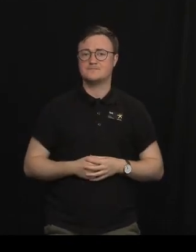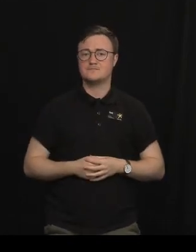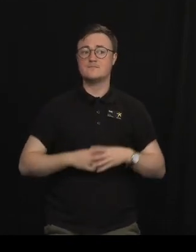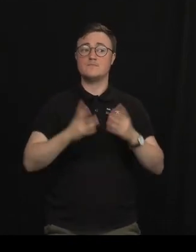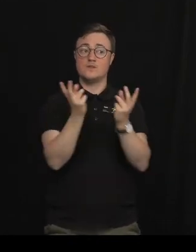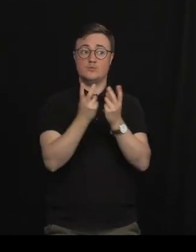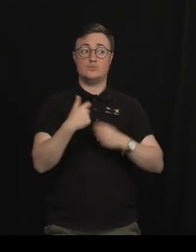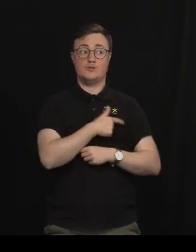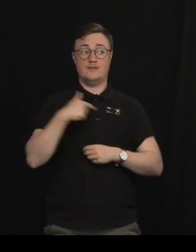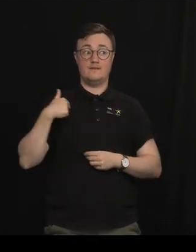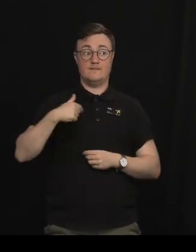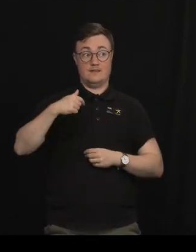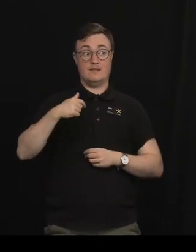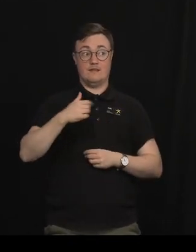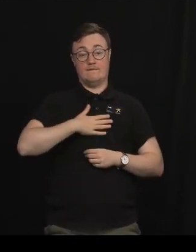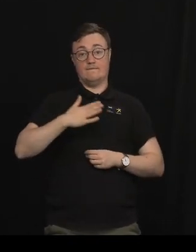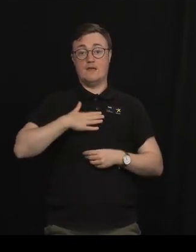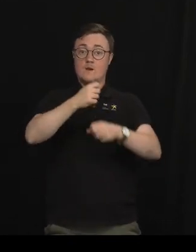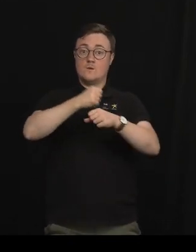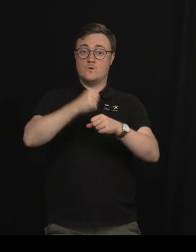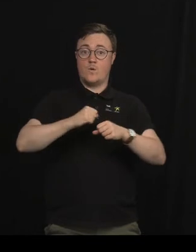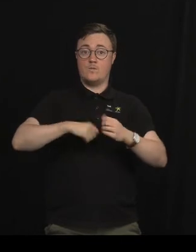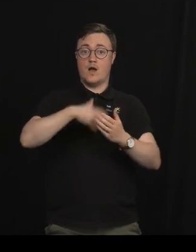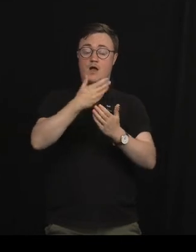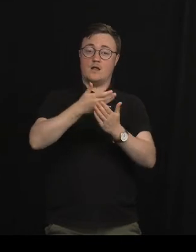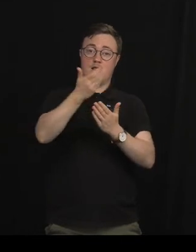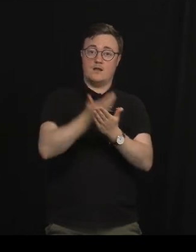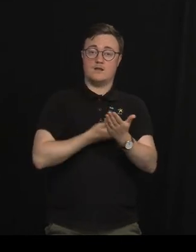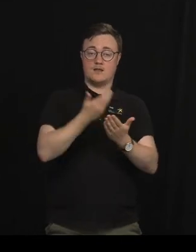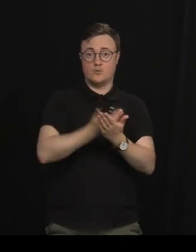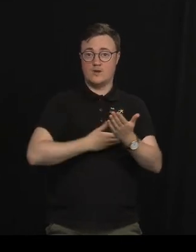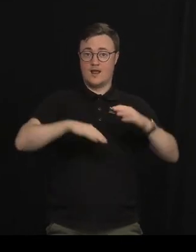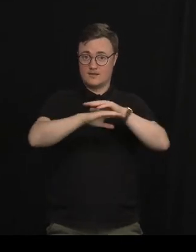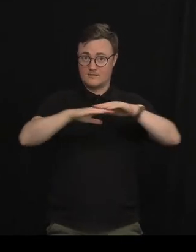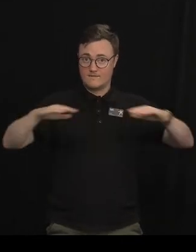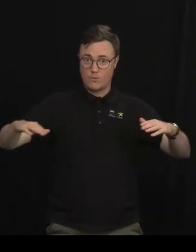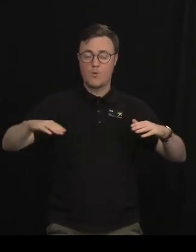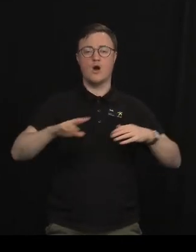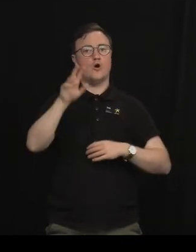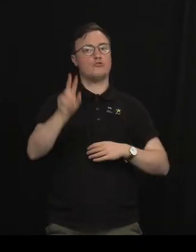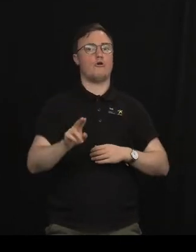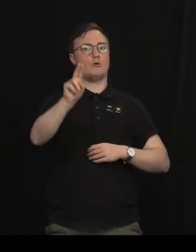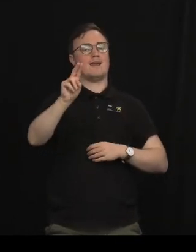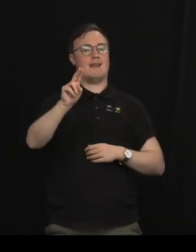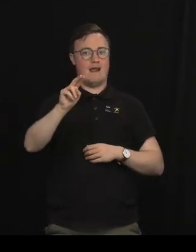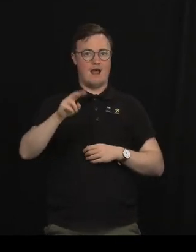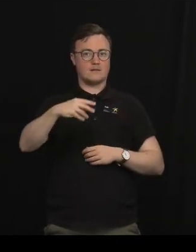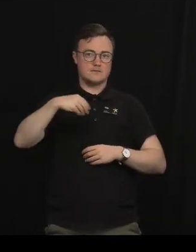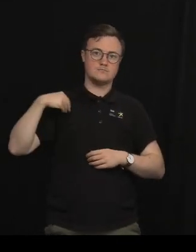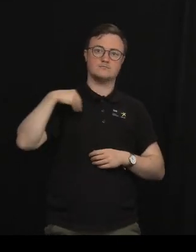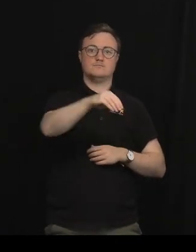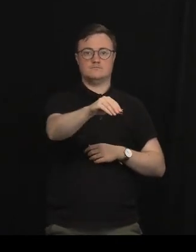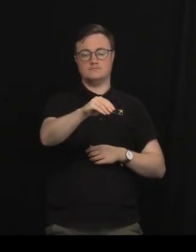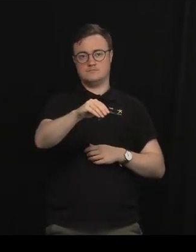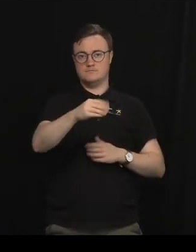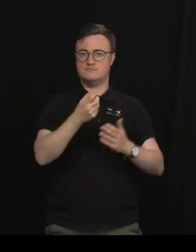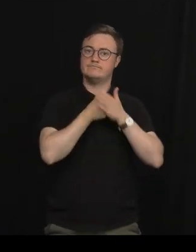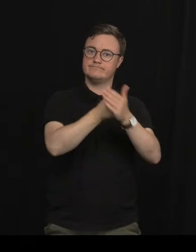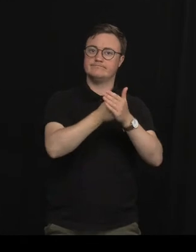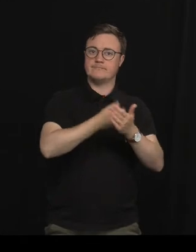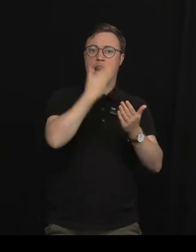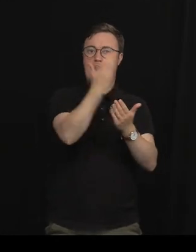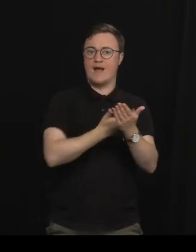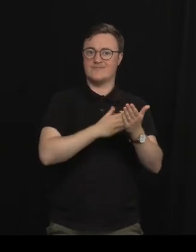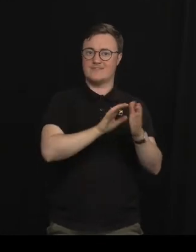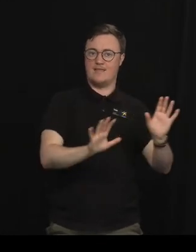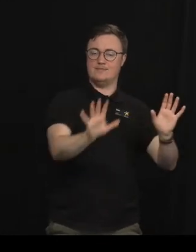country level with very concrete interventions of different kinds, supporting countries' own priorities in this field,